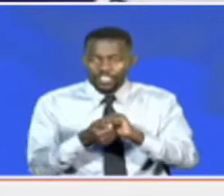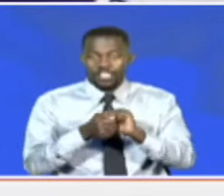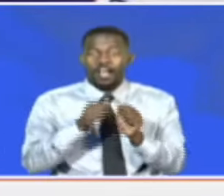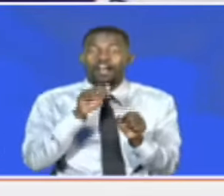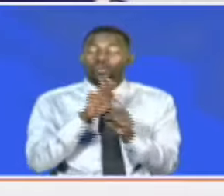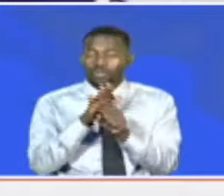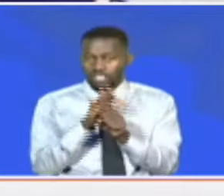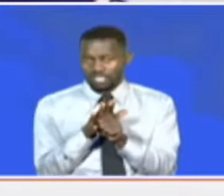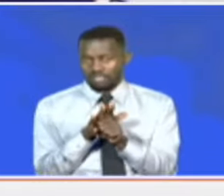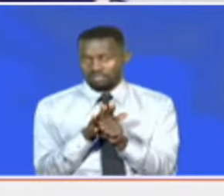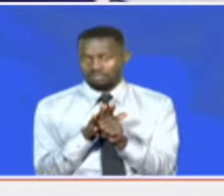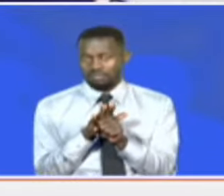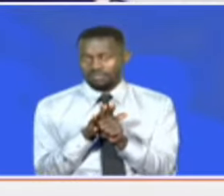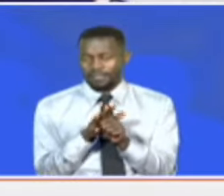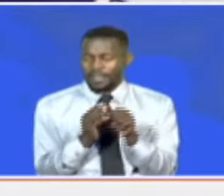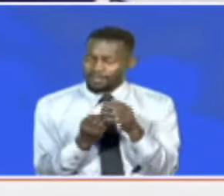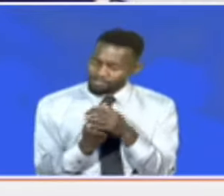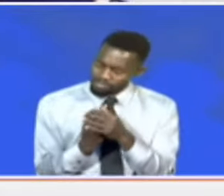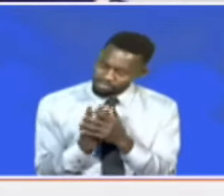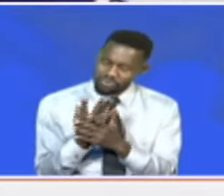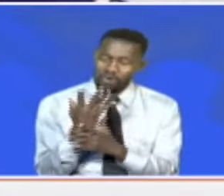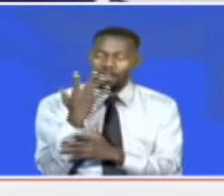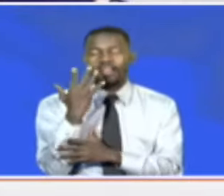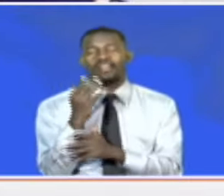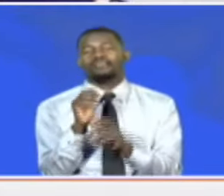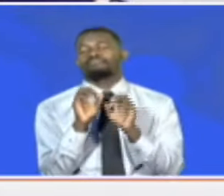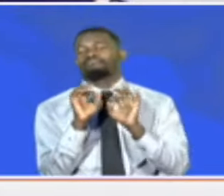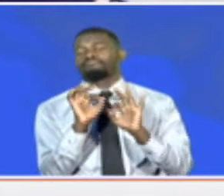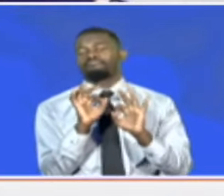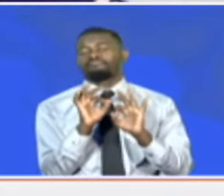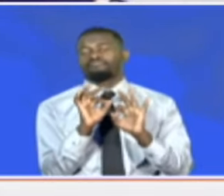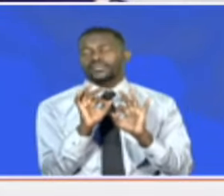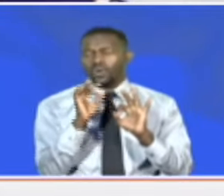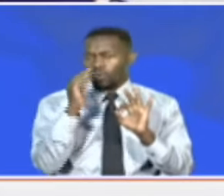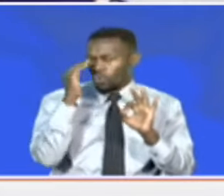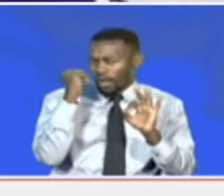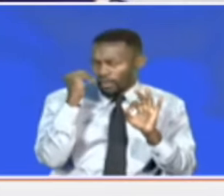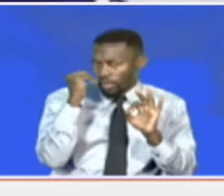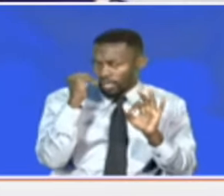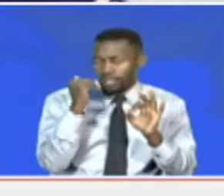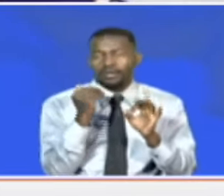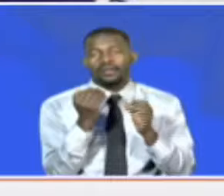have grown to have more